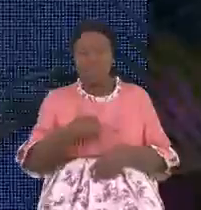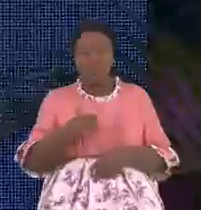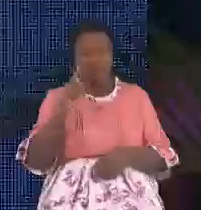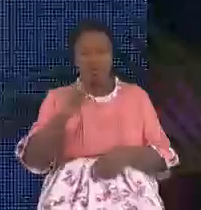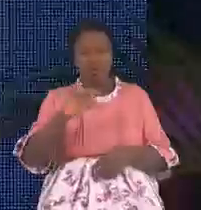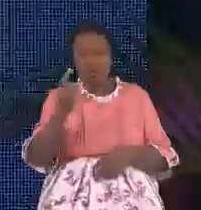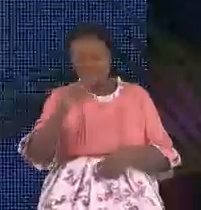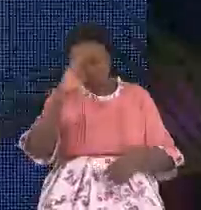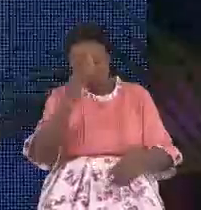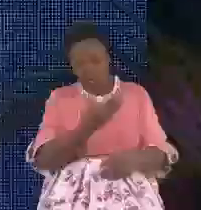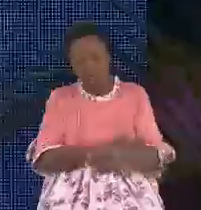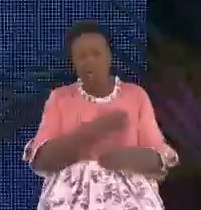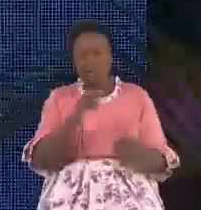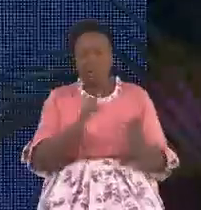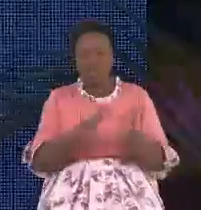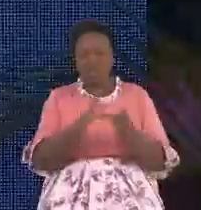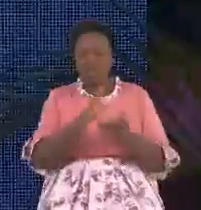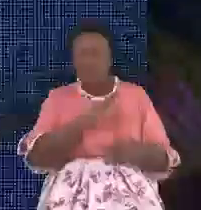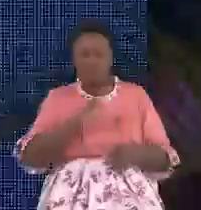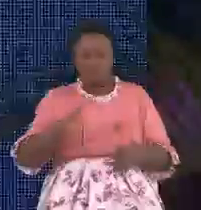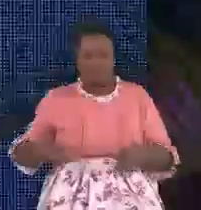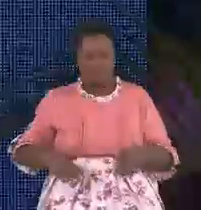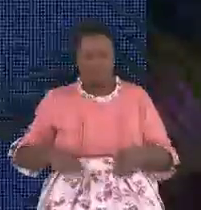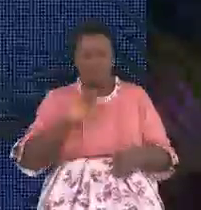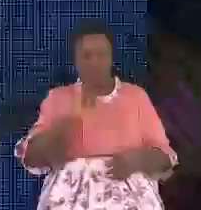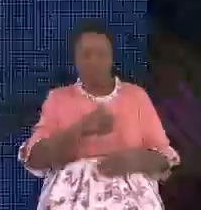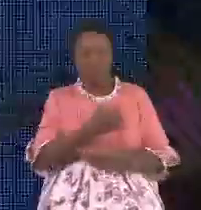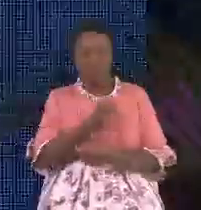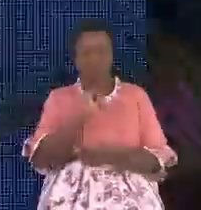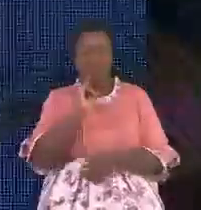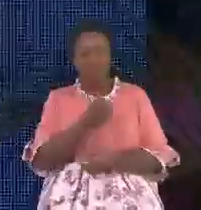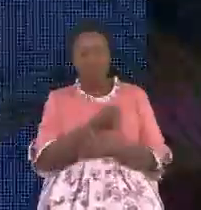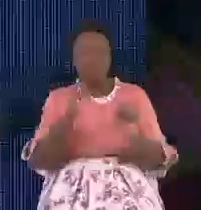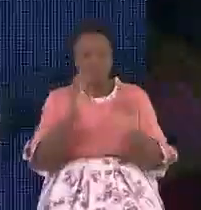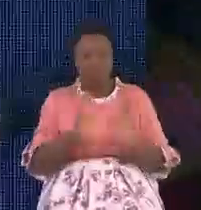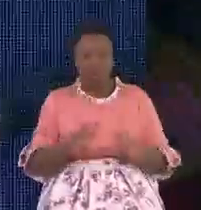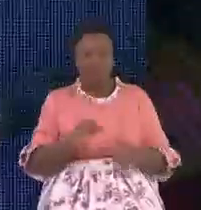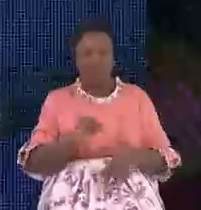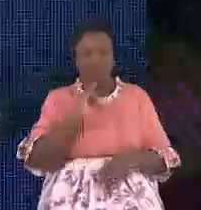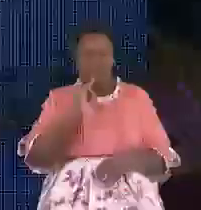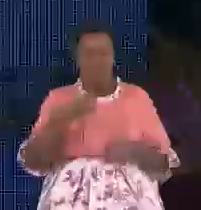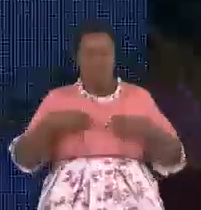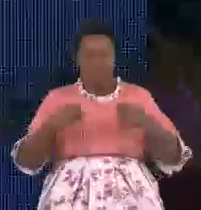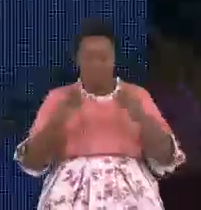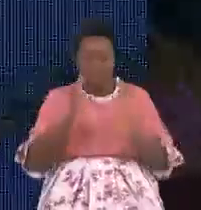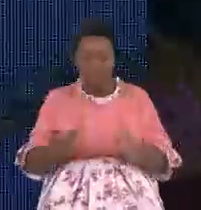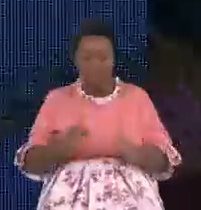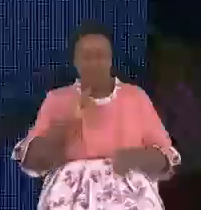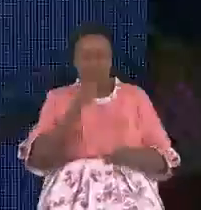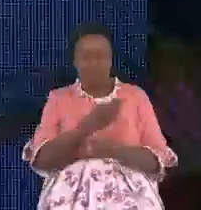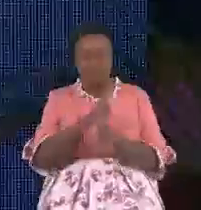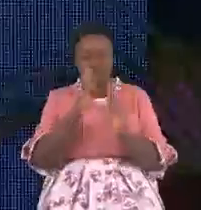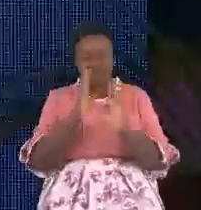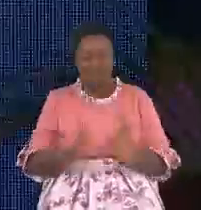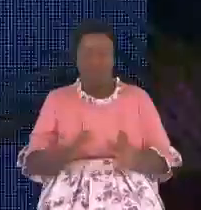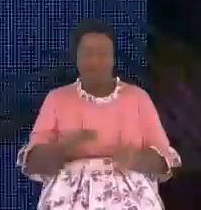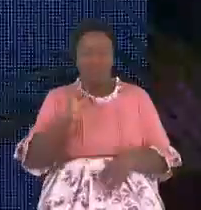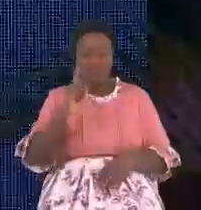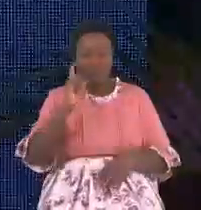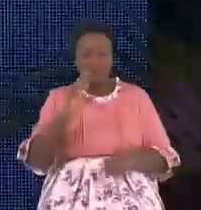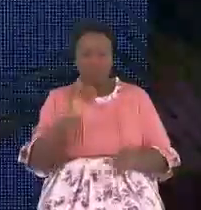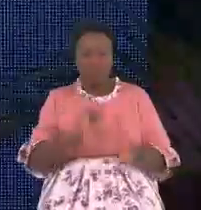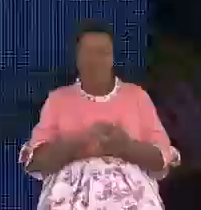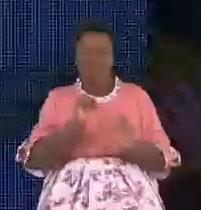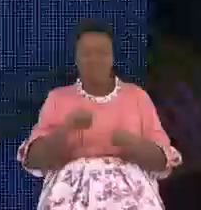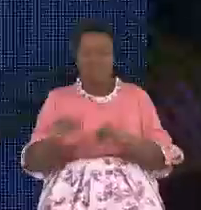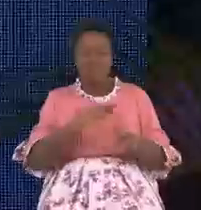son christ is savior it's healer it's redeemer it's the one that can do